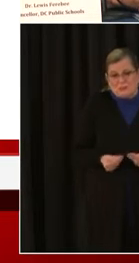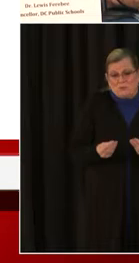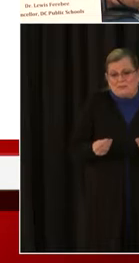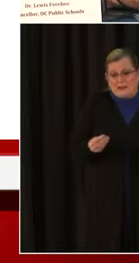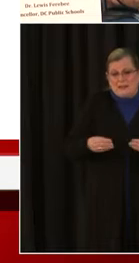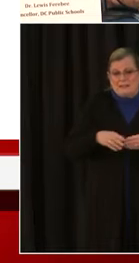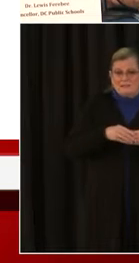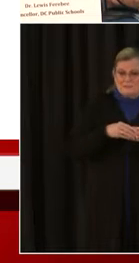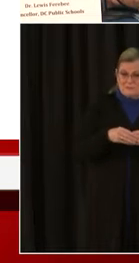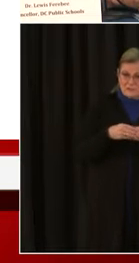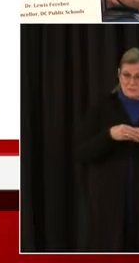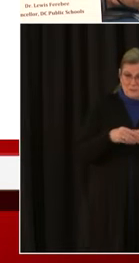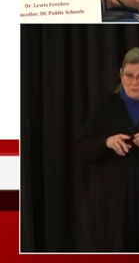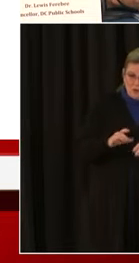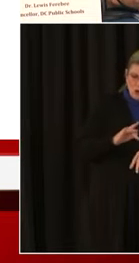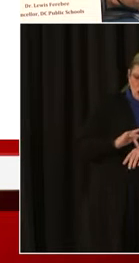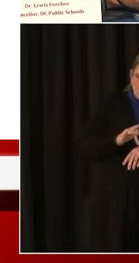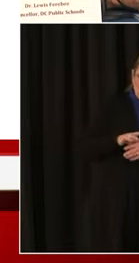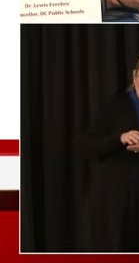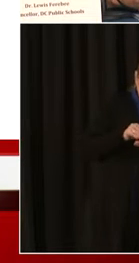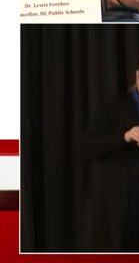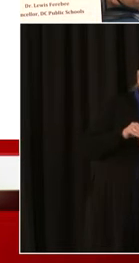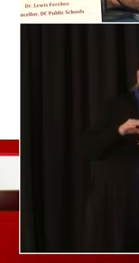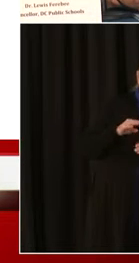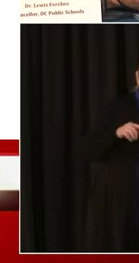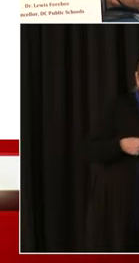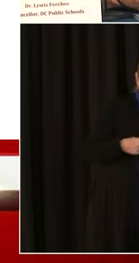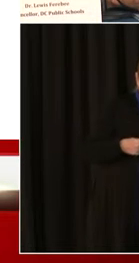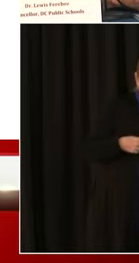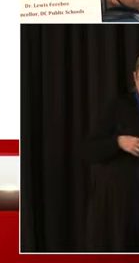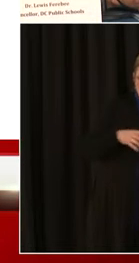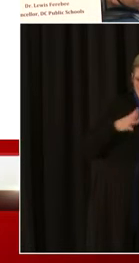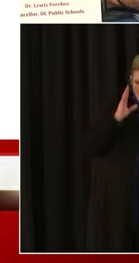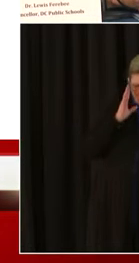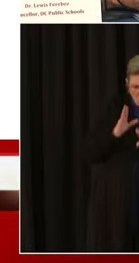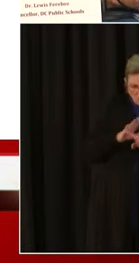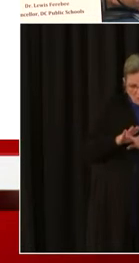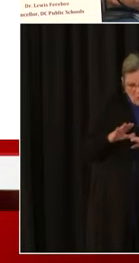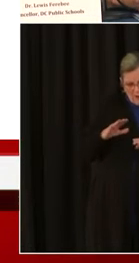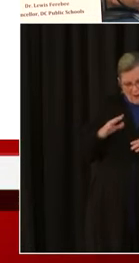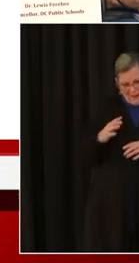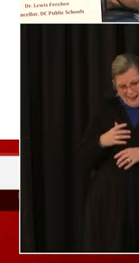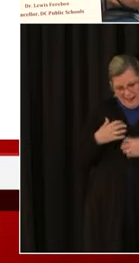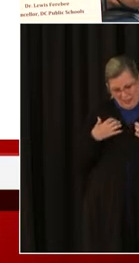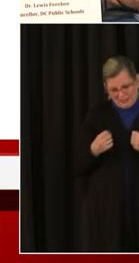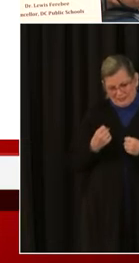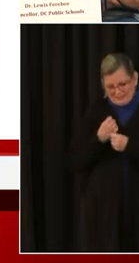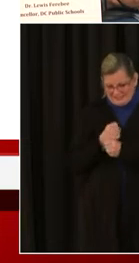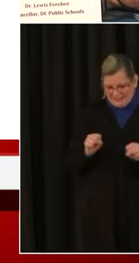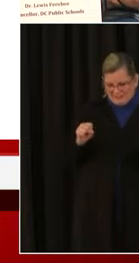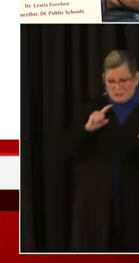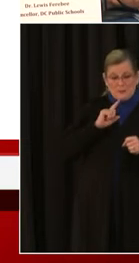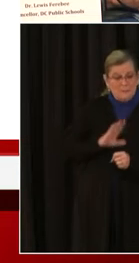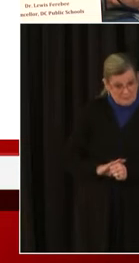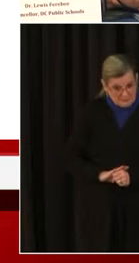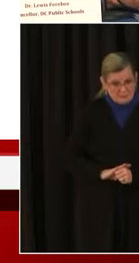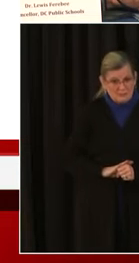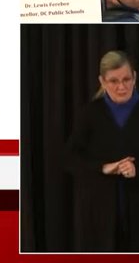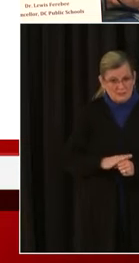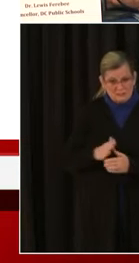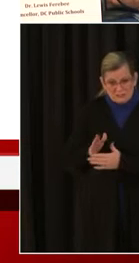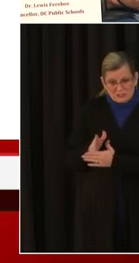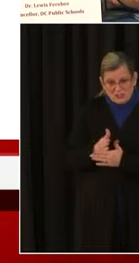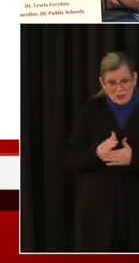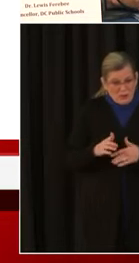flexibility around the learning model, we remain focused on our health and safety commitments. And to share more about these health and